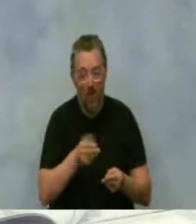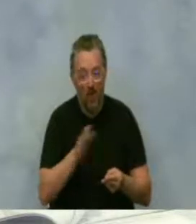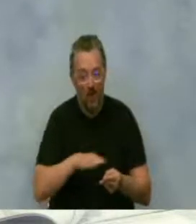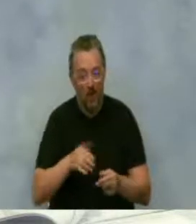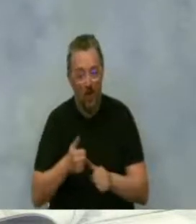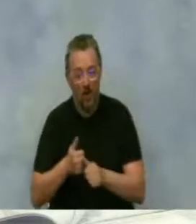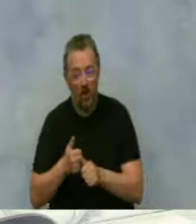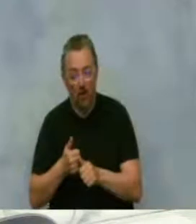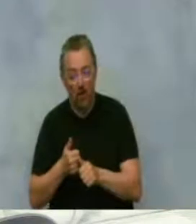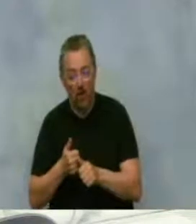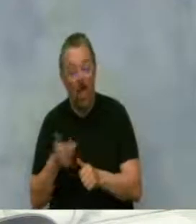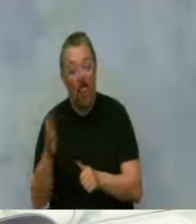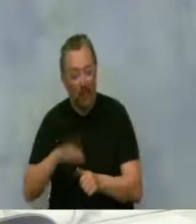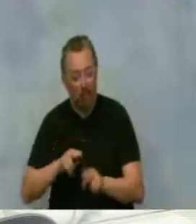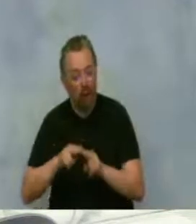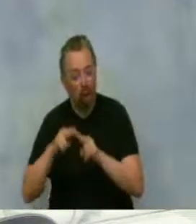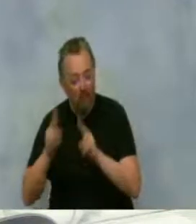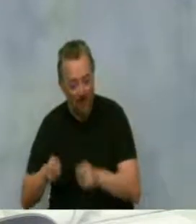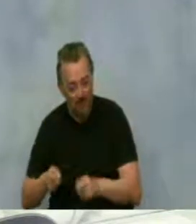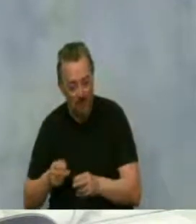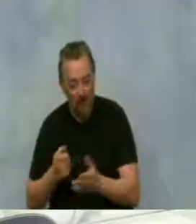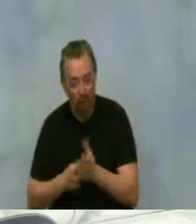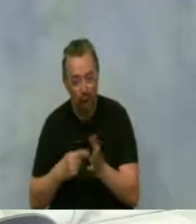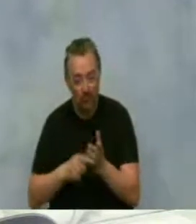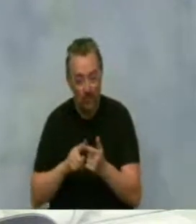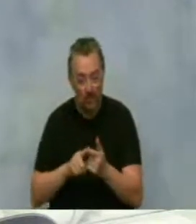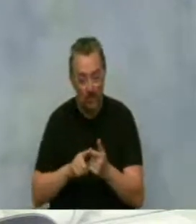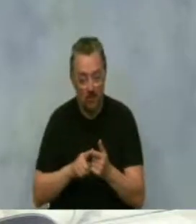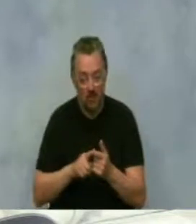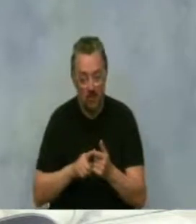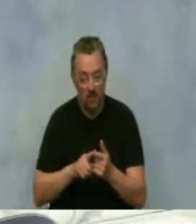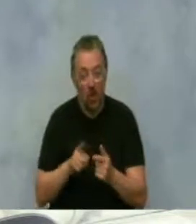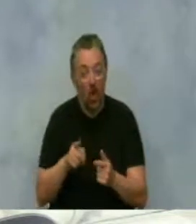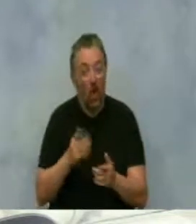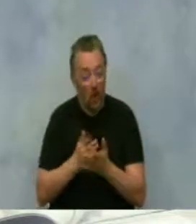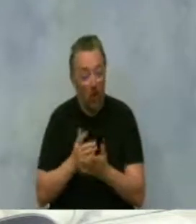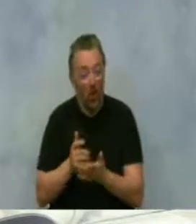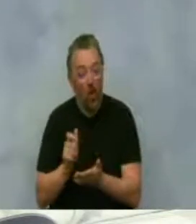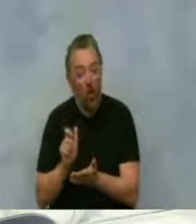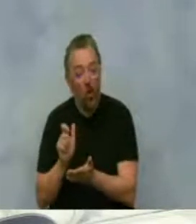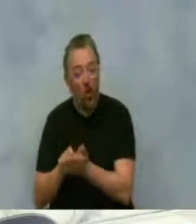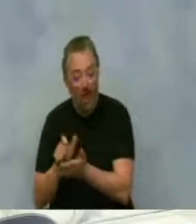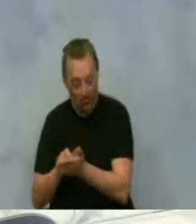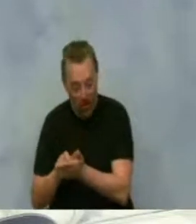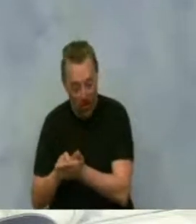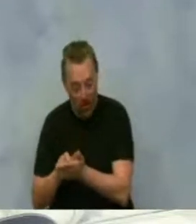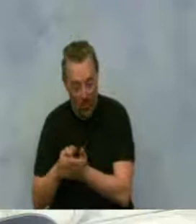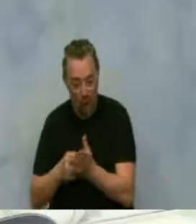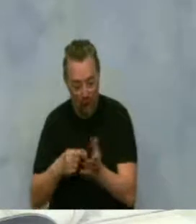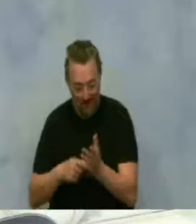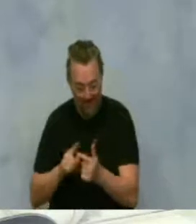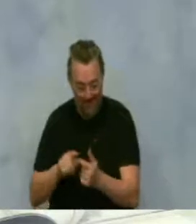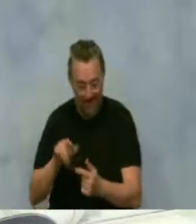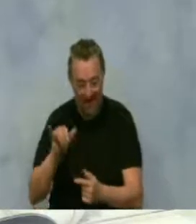commercial, than the domestic current rate. So they are commercial rates. They are. Yeah, because I think that will affect the